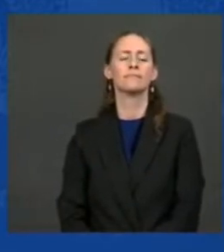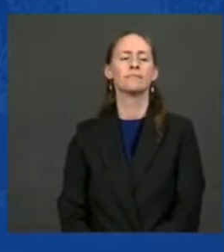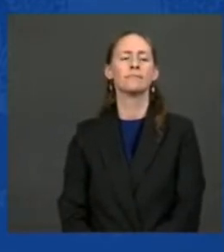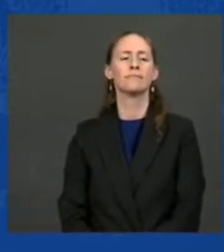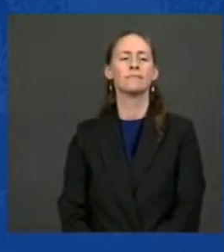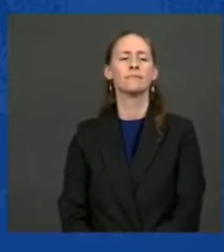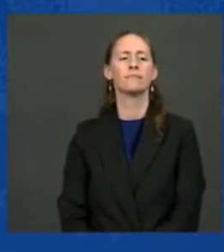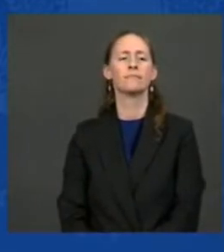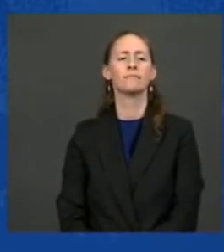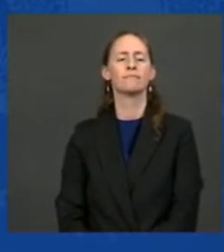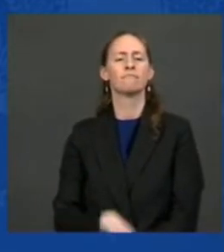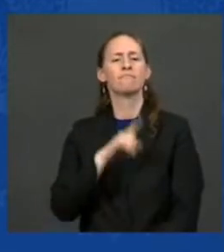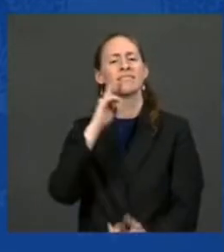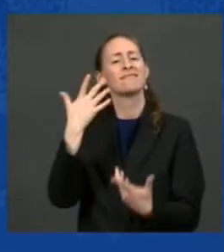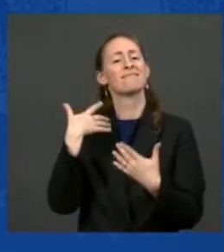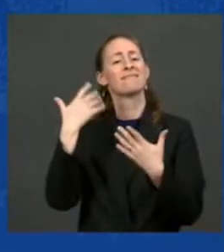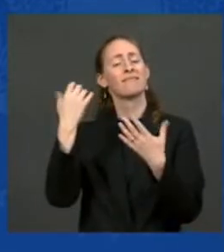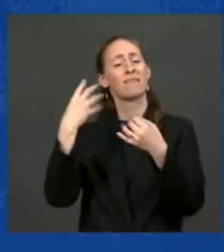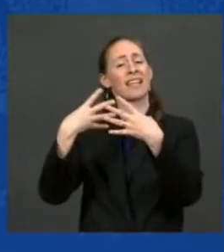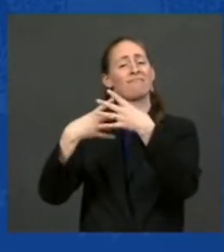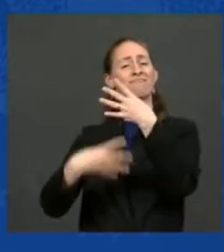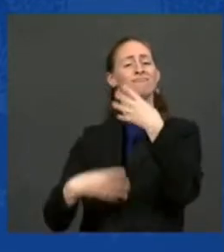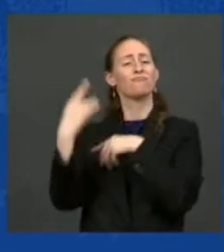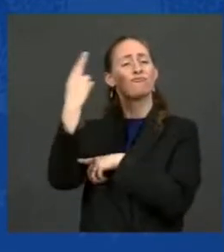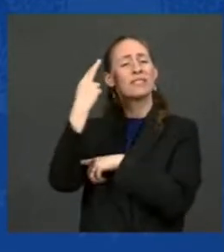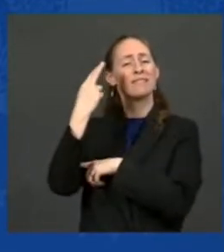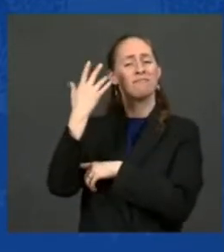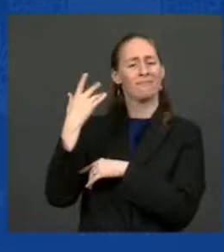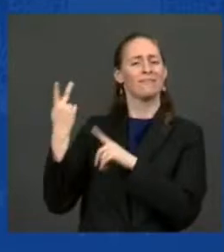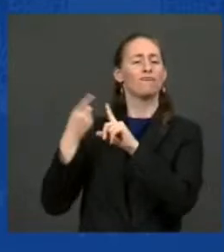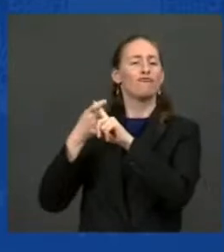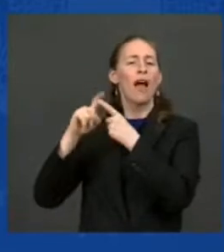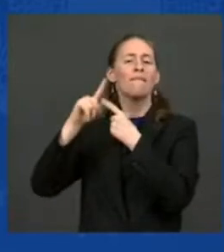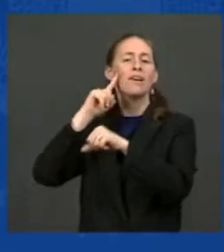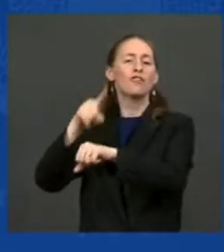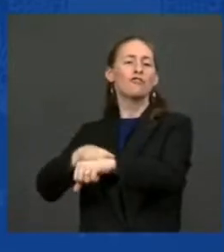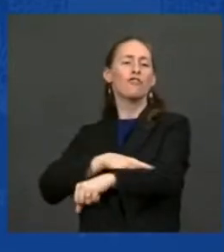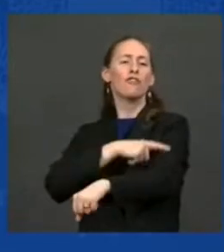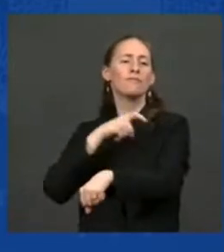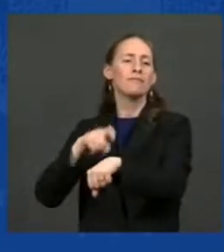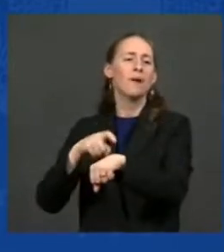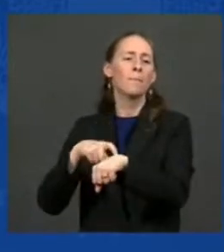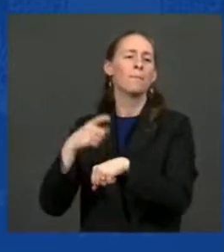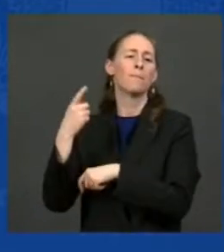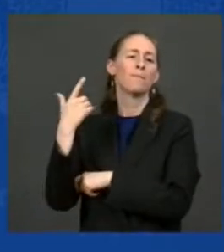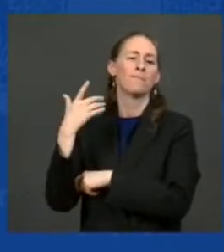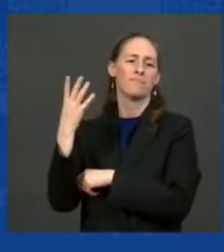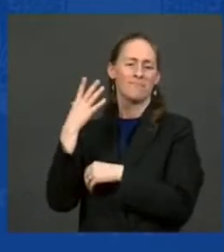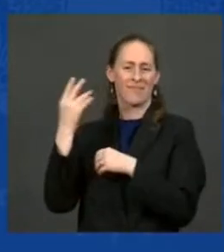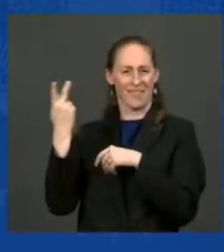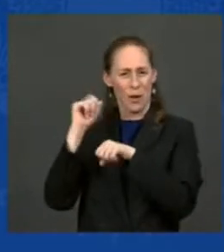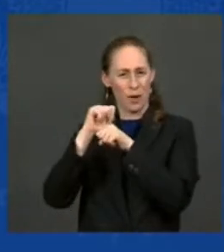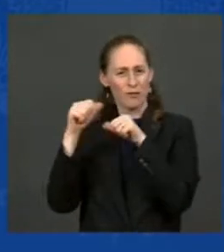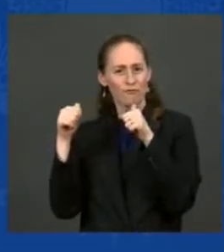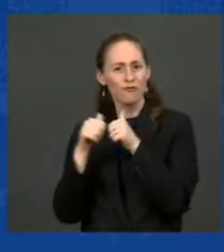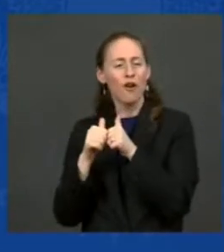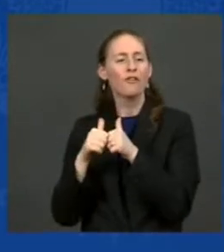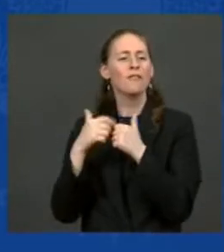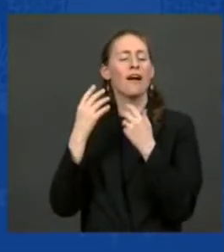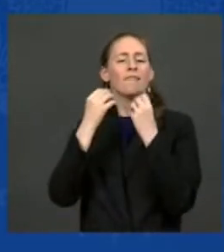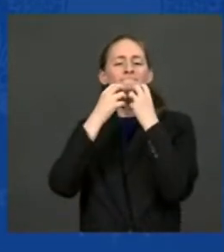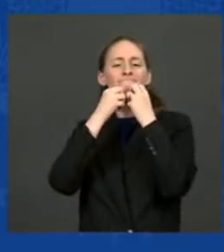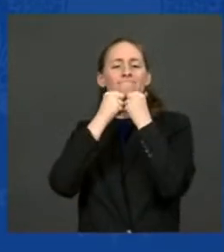friendship. In all our years together, I know of no other Senate colleague with whom I served who cared more or fought